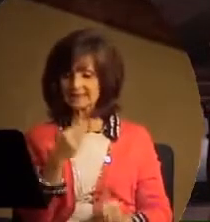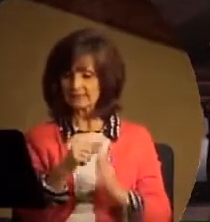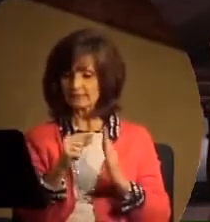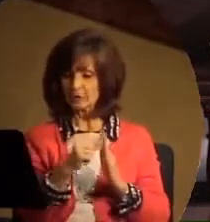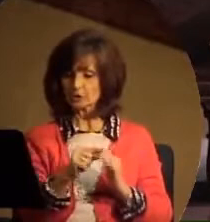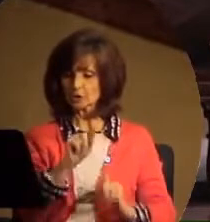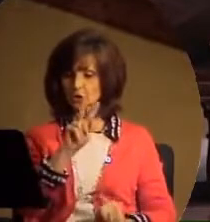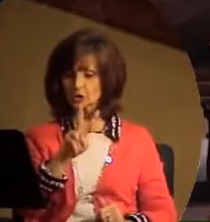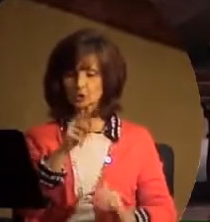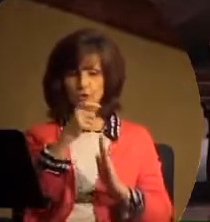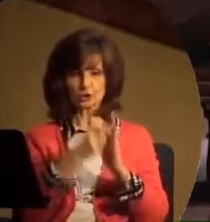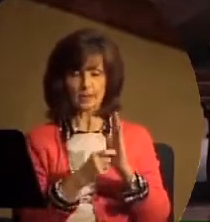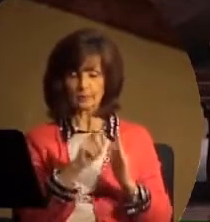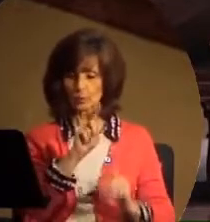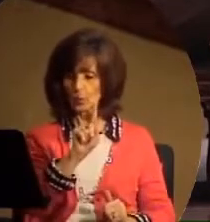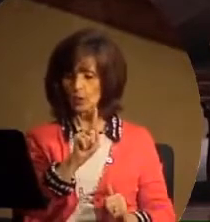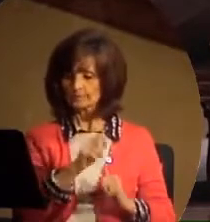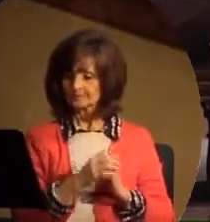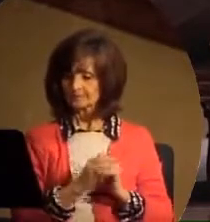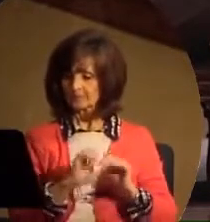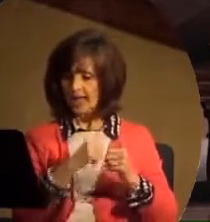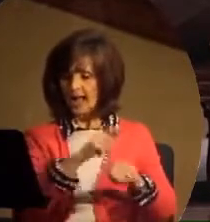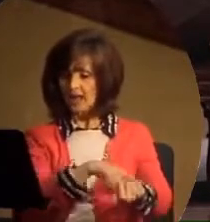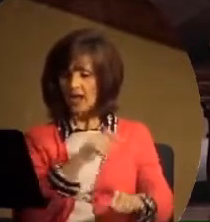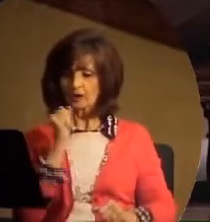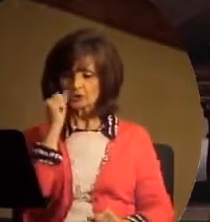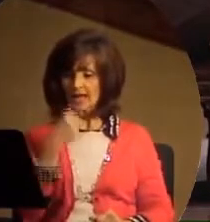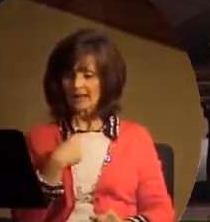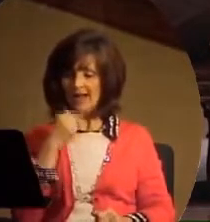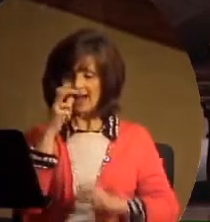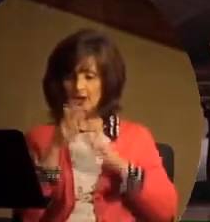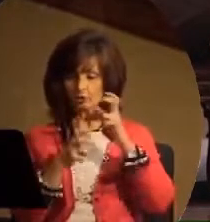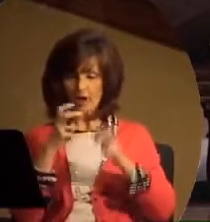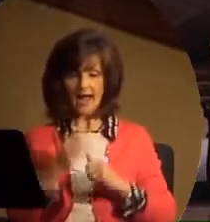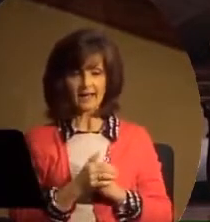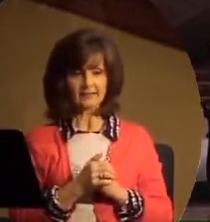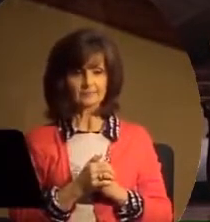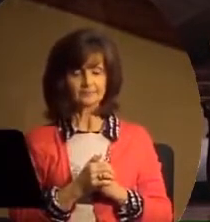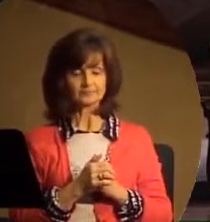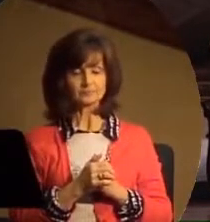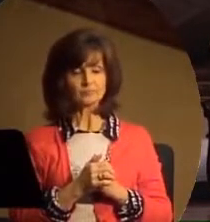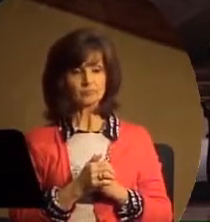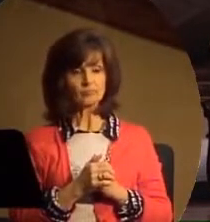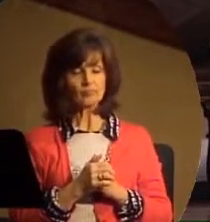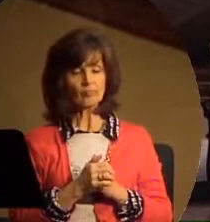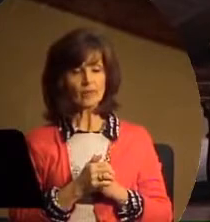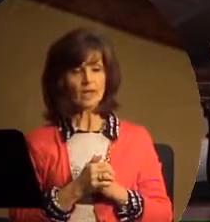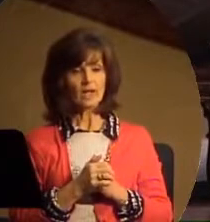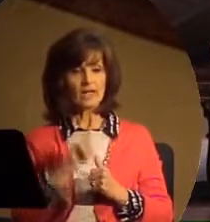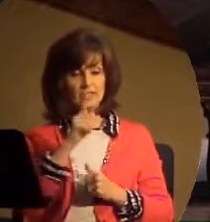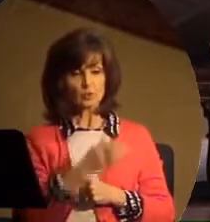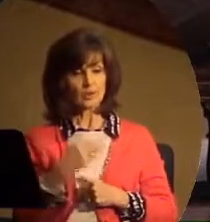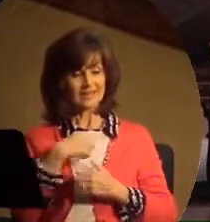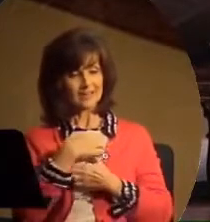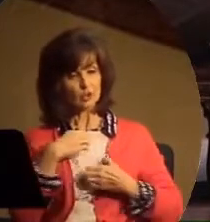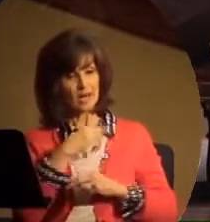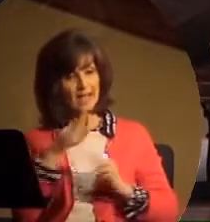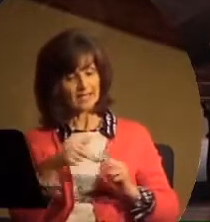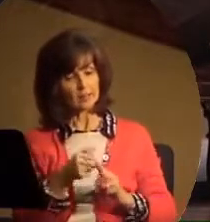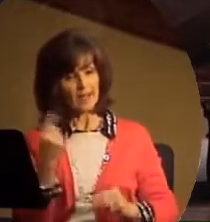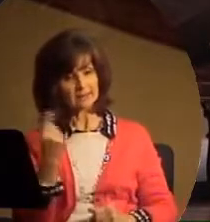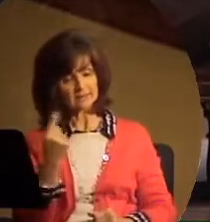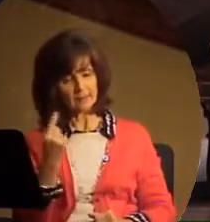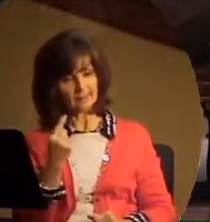2 of chapter 1. How long shall I cry? It's one thing to complain about something. It's another thing to pray about it. It's one thing